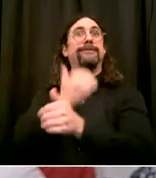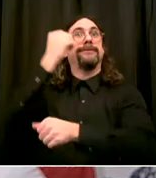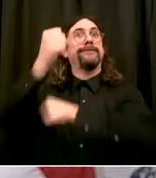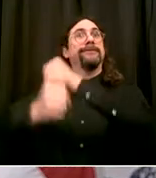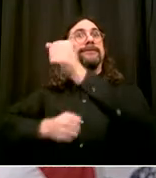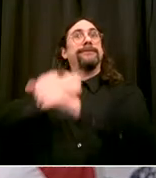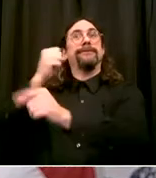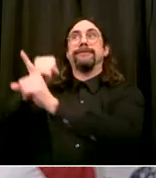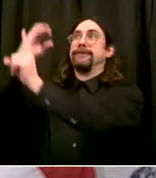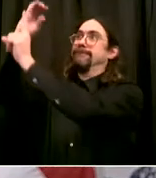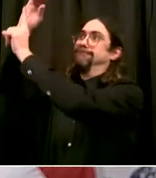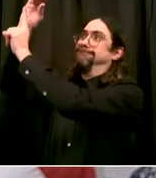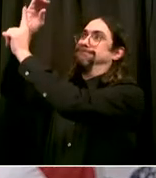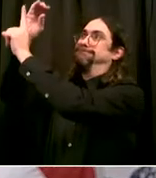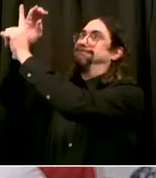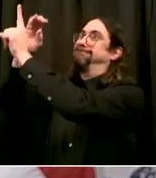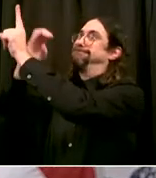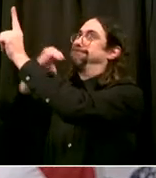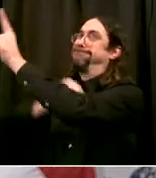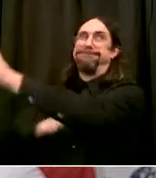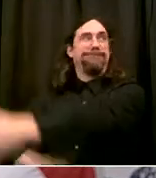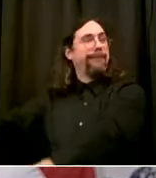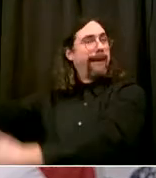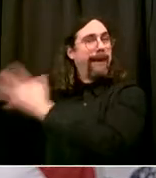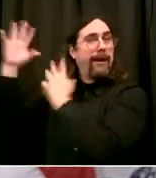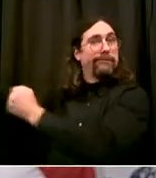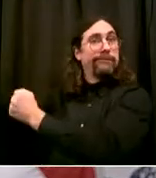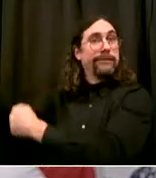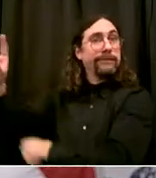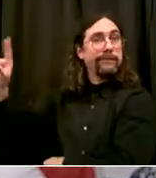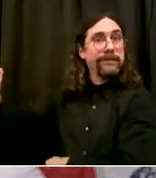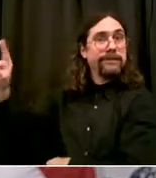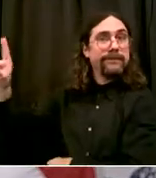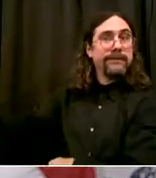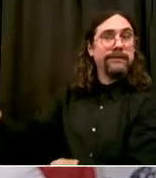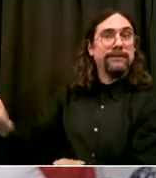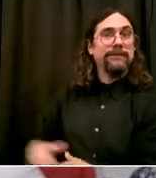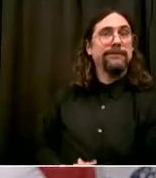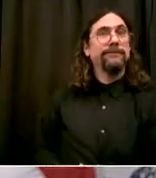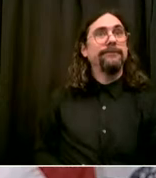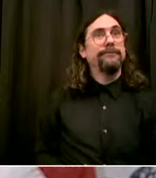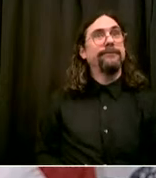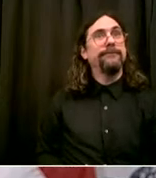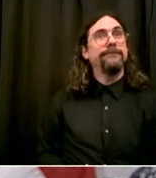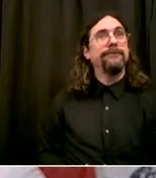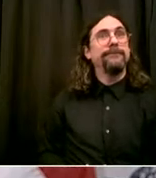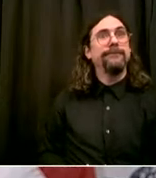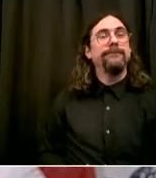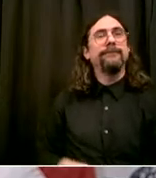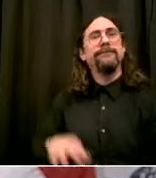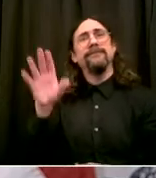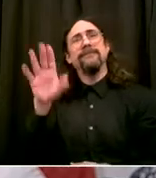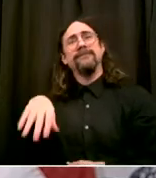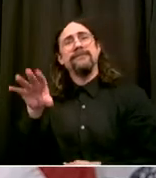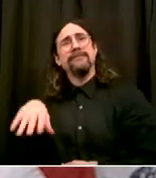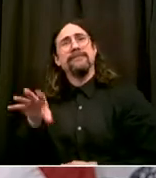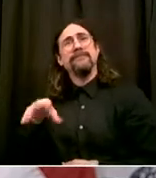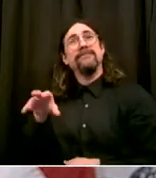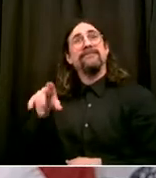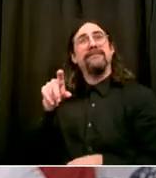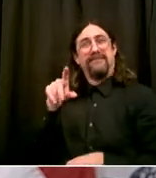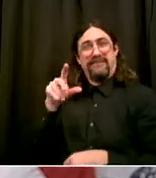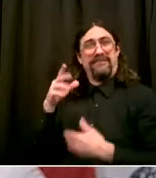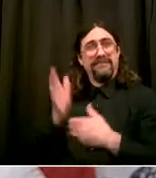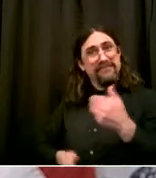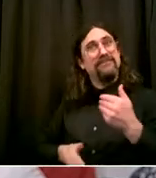back, we're going to say, as painful as the year was, New Yorkers should be proud. Everyone out there, you should be proud. This